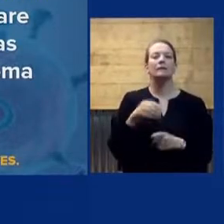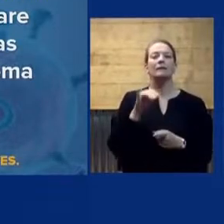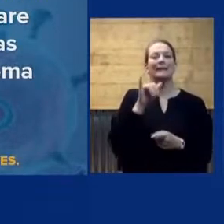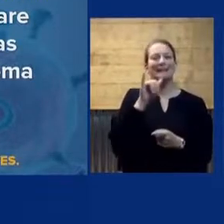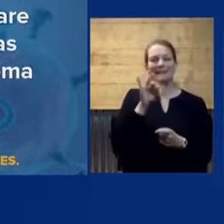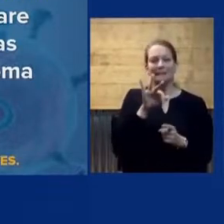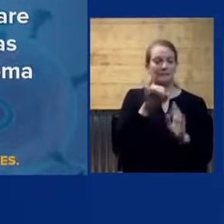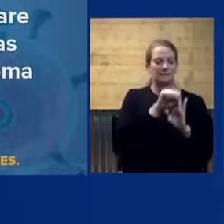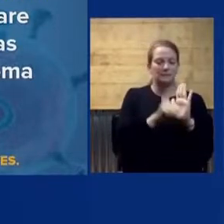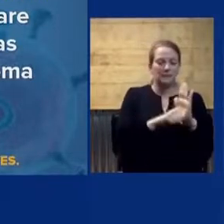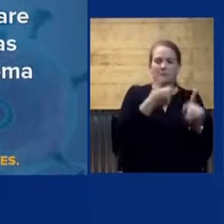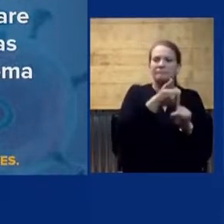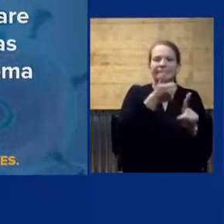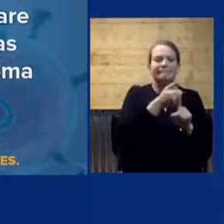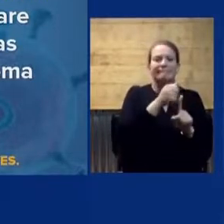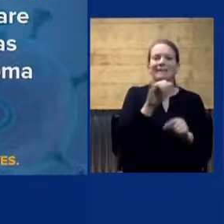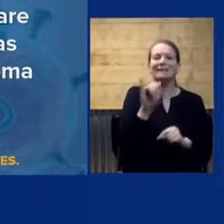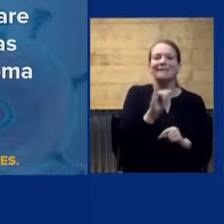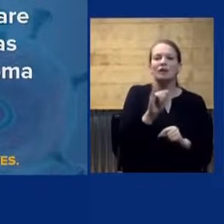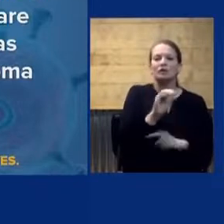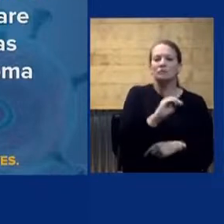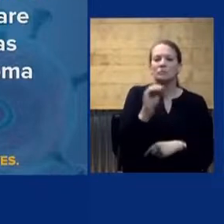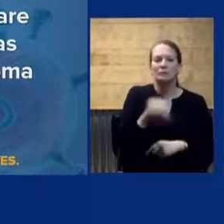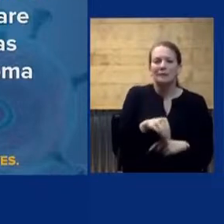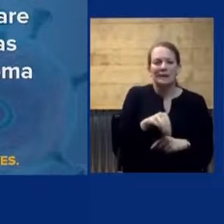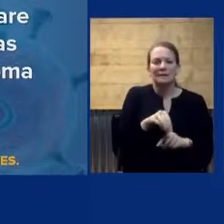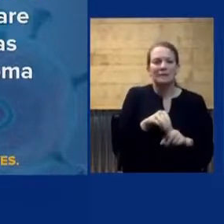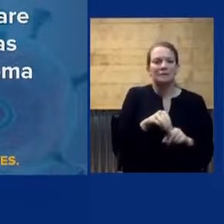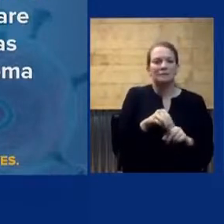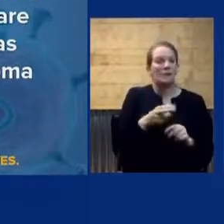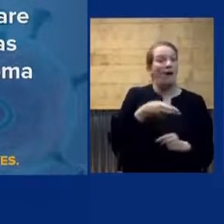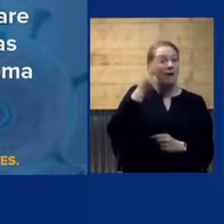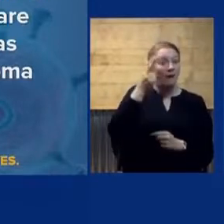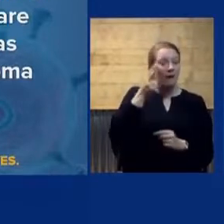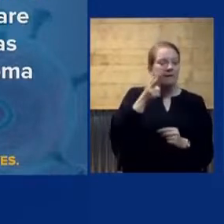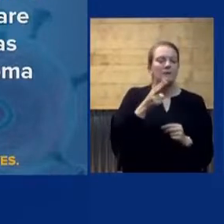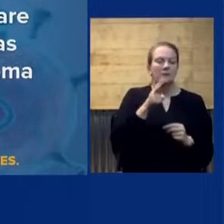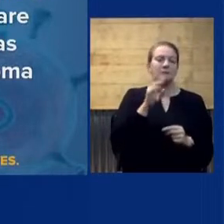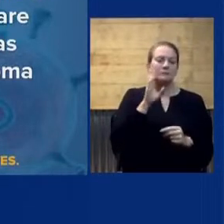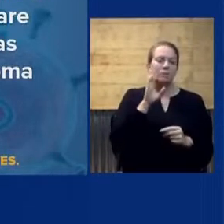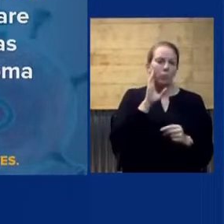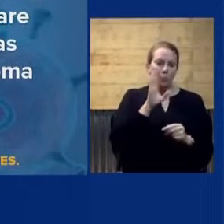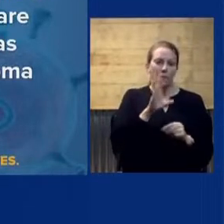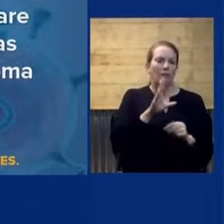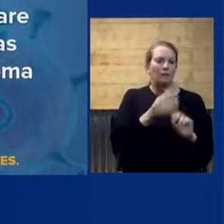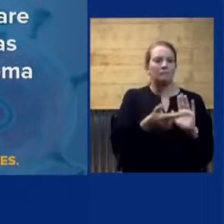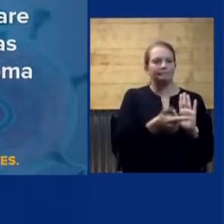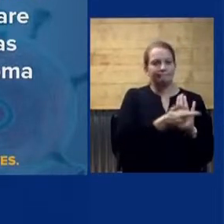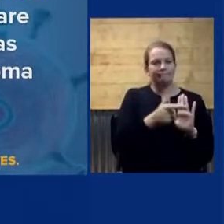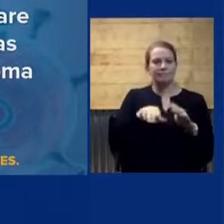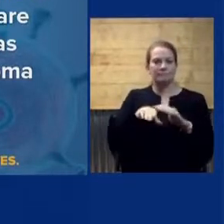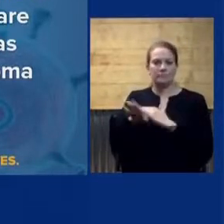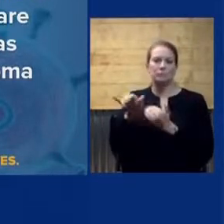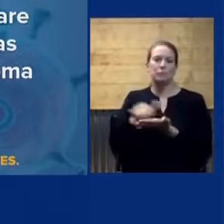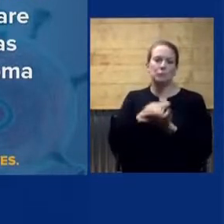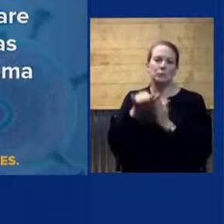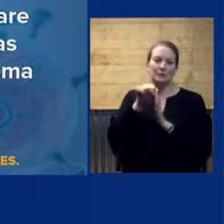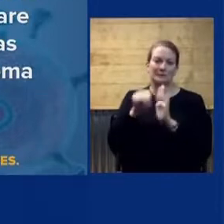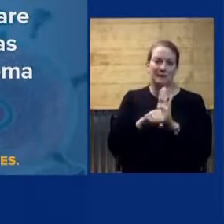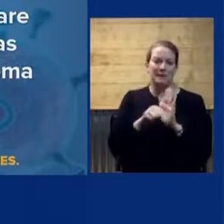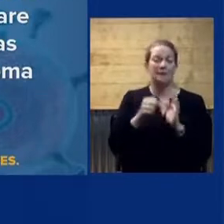infection rate, then it is on a quarantine list, and 3 more states are now over that